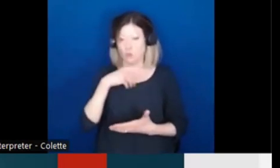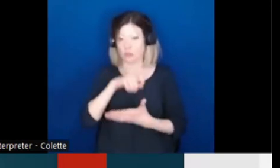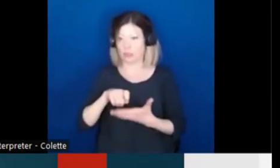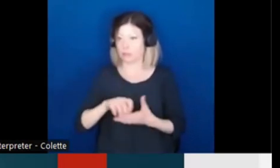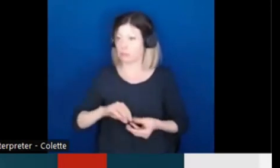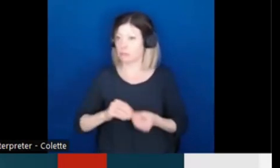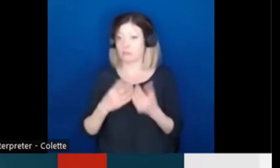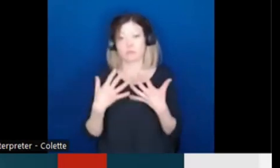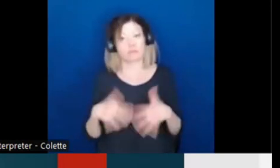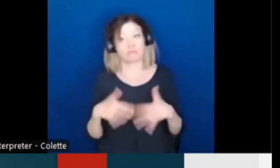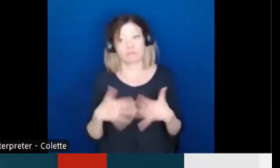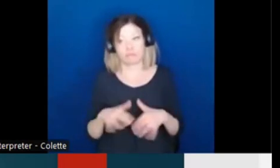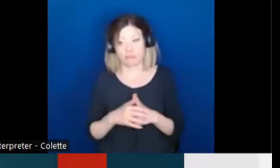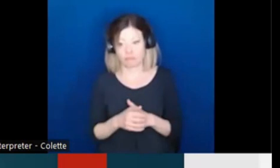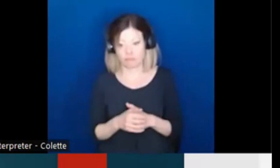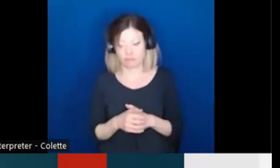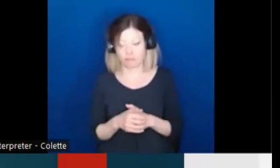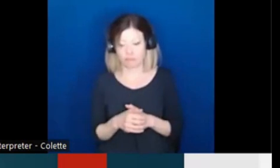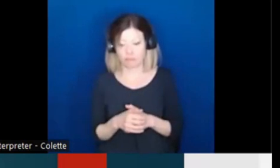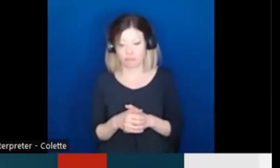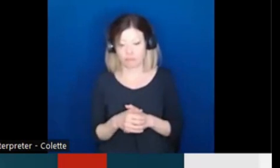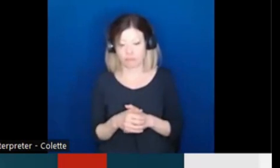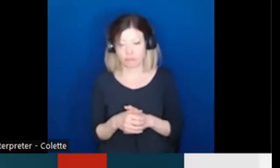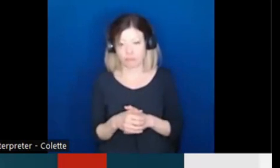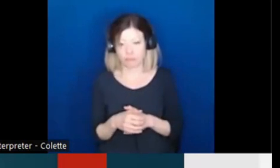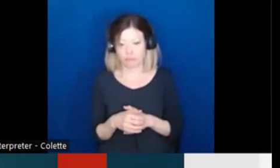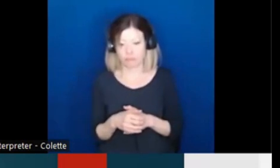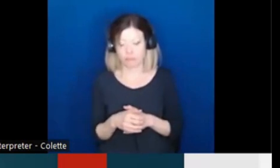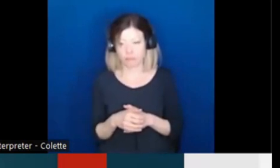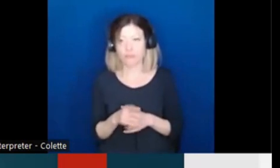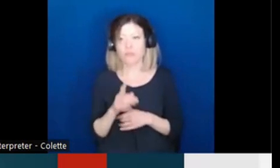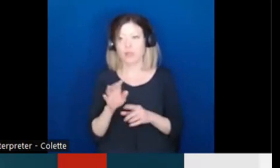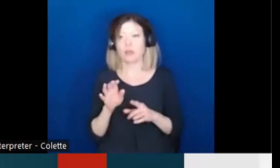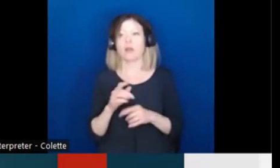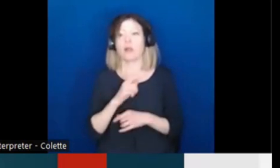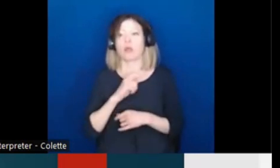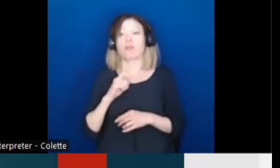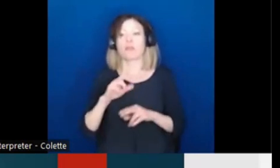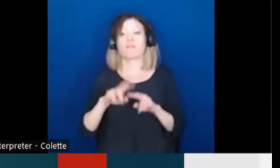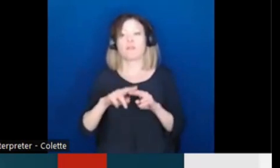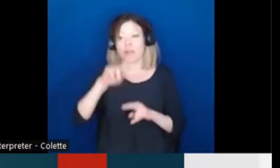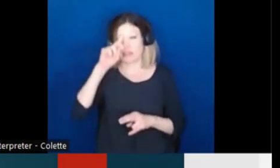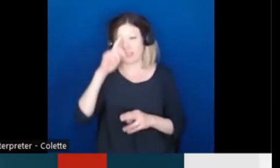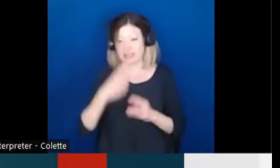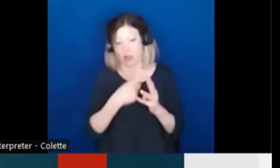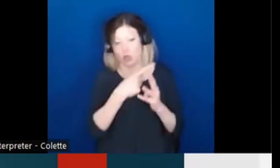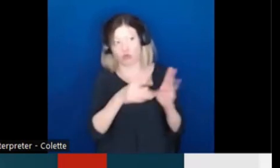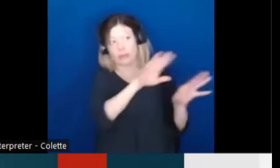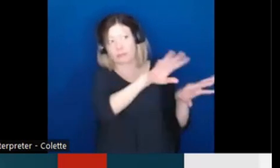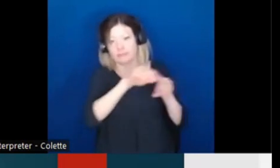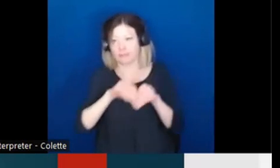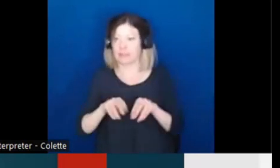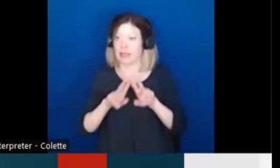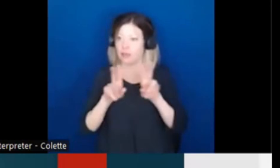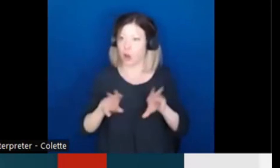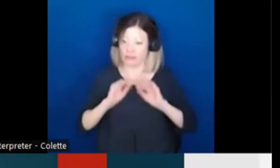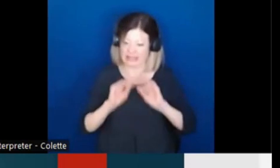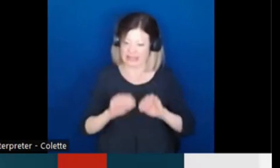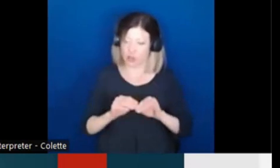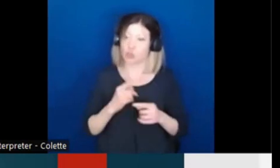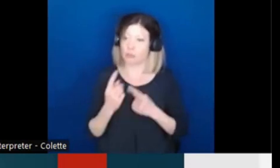Patrick brought Charlotte and Emily home, and for the next few years he taught them himself. So he's got 4 children now: Charlotte, Bramwell, Emily,